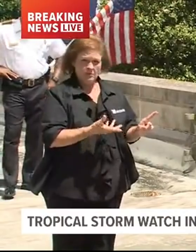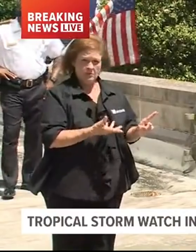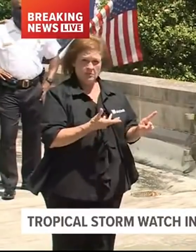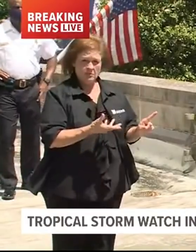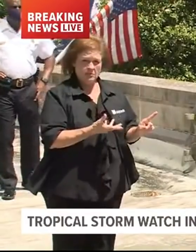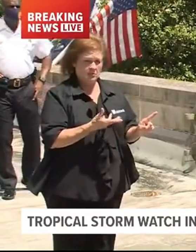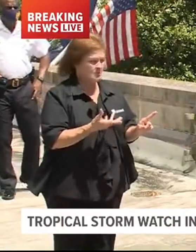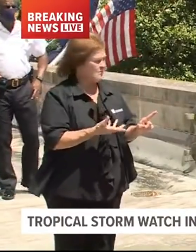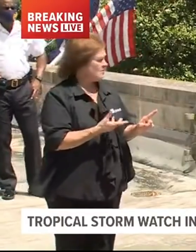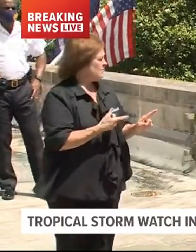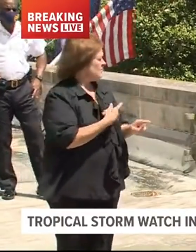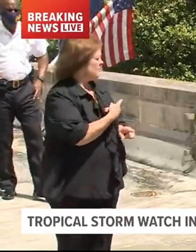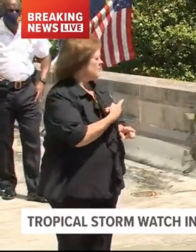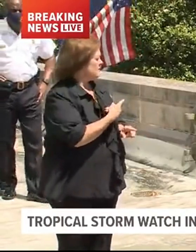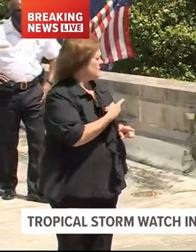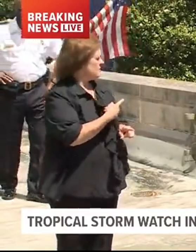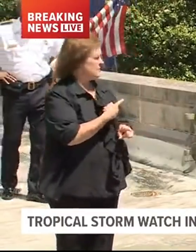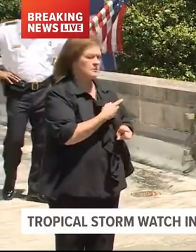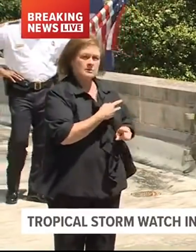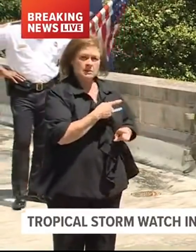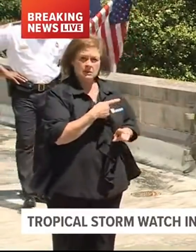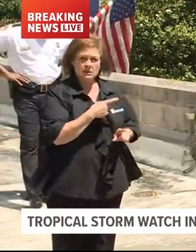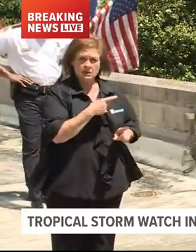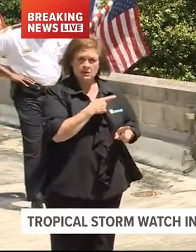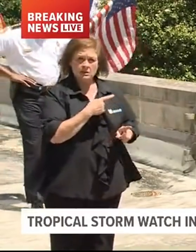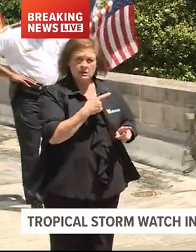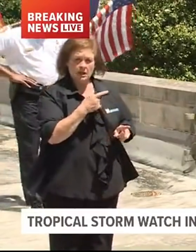So look like me and you, Chief. Yeah,